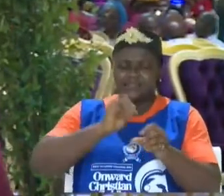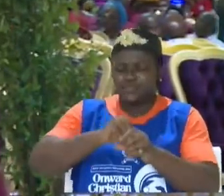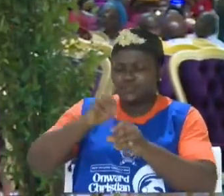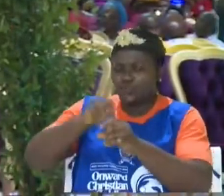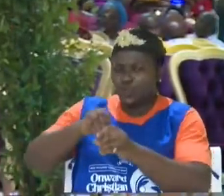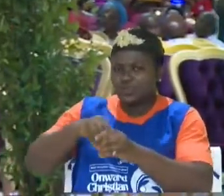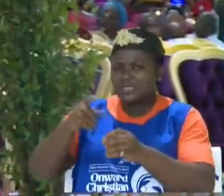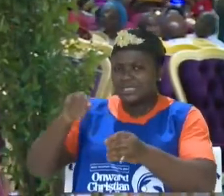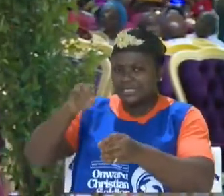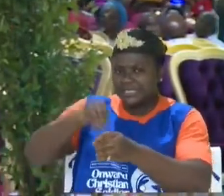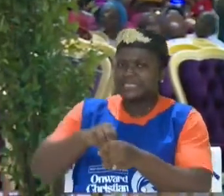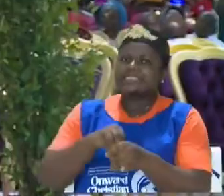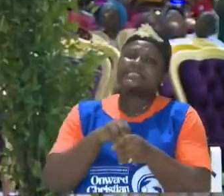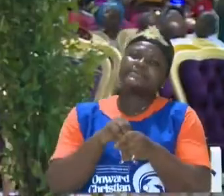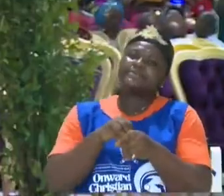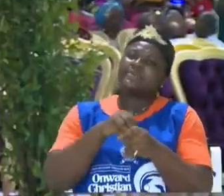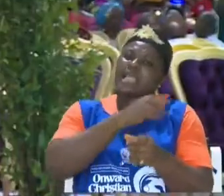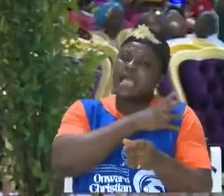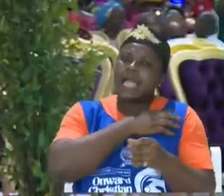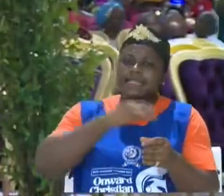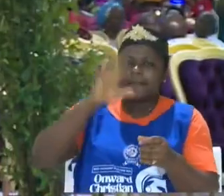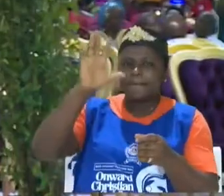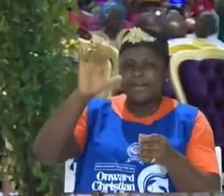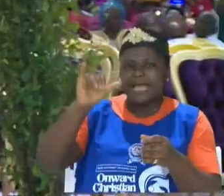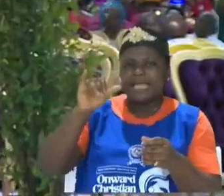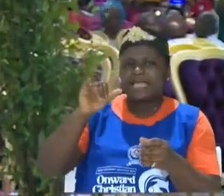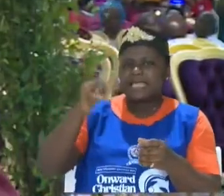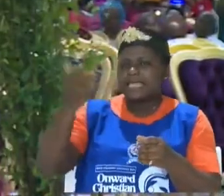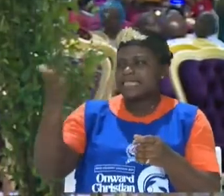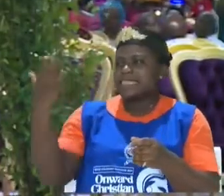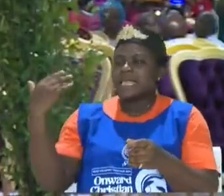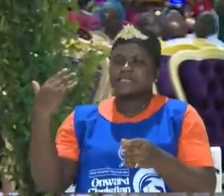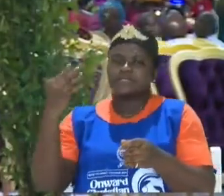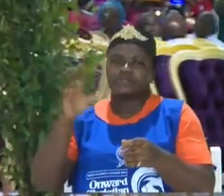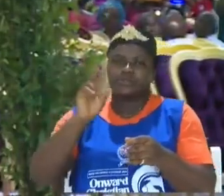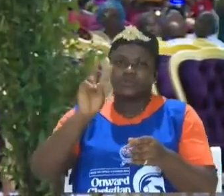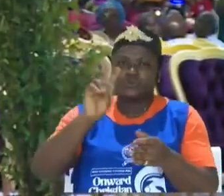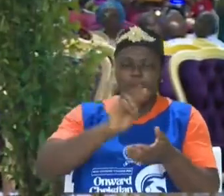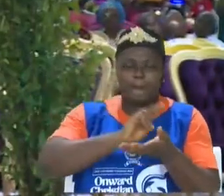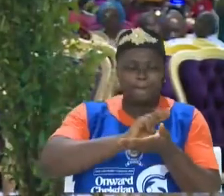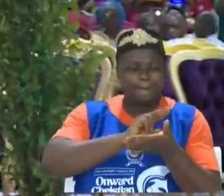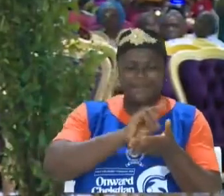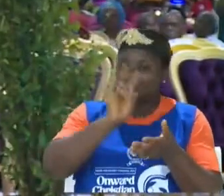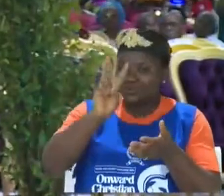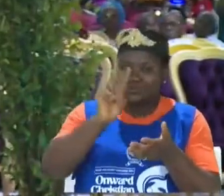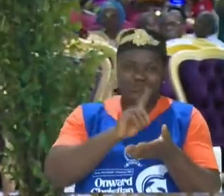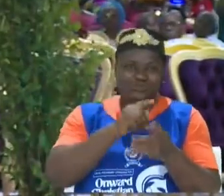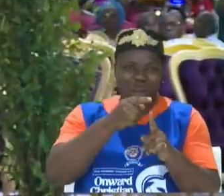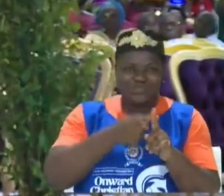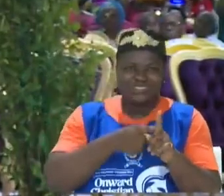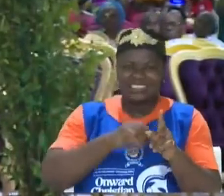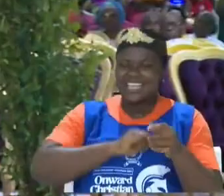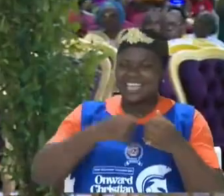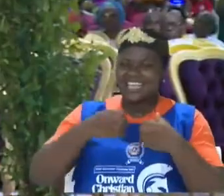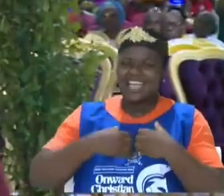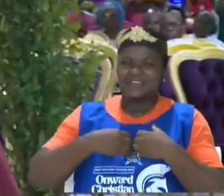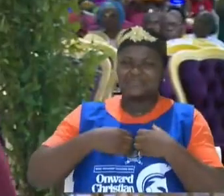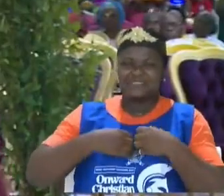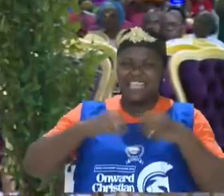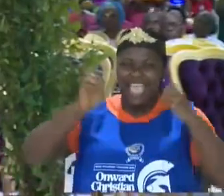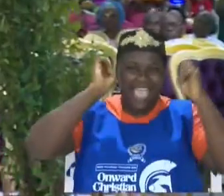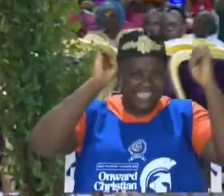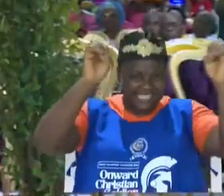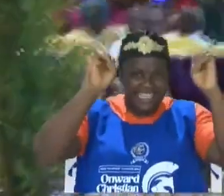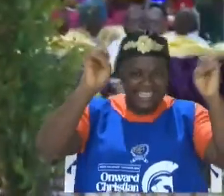I sowed the seed, and by last 2 months, the result came out. I had distinction. Not only that, God also used to support it